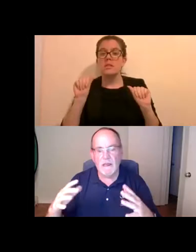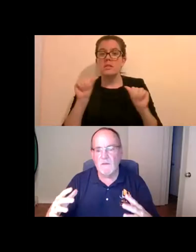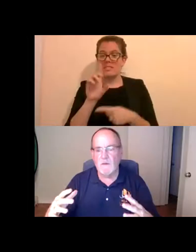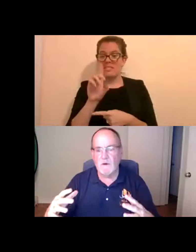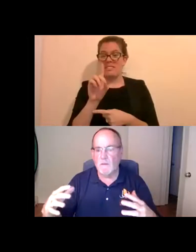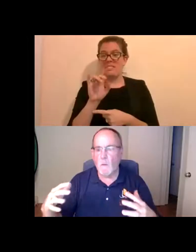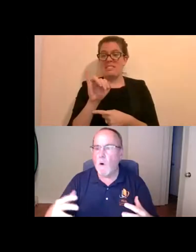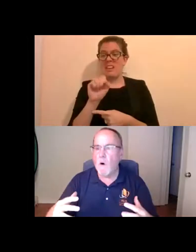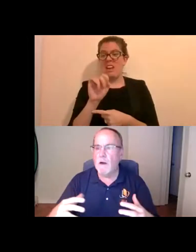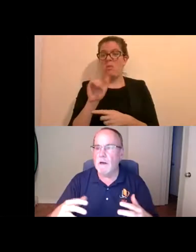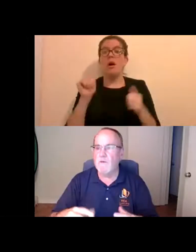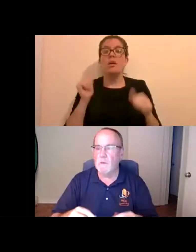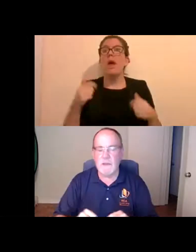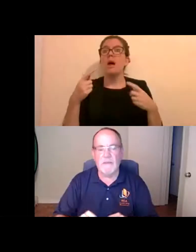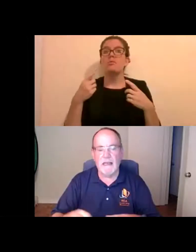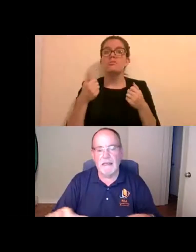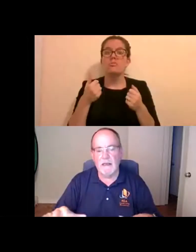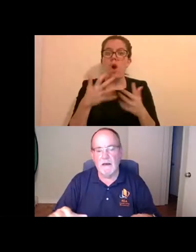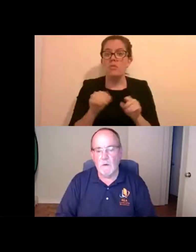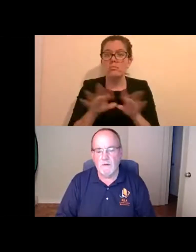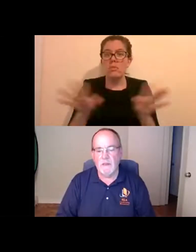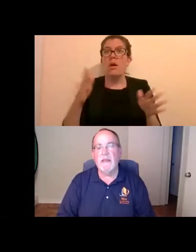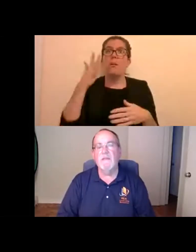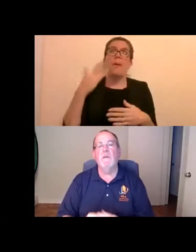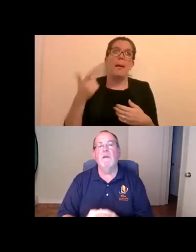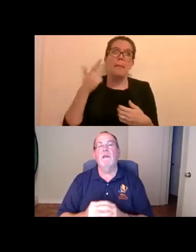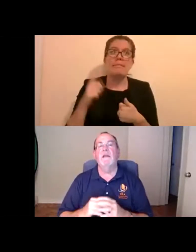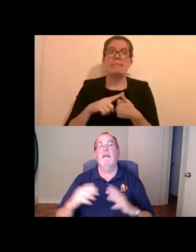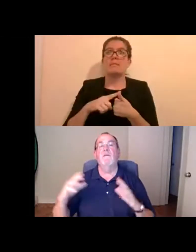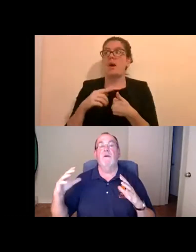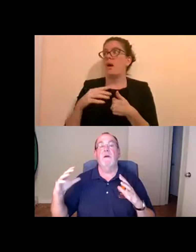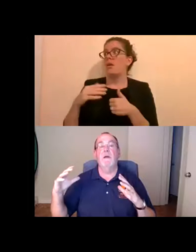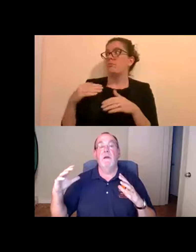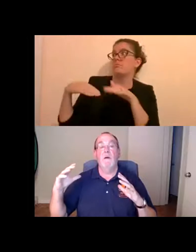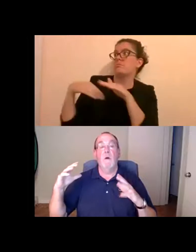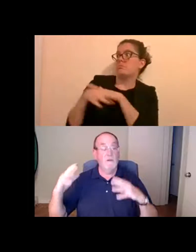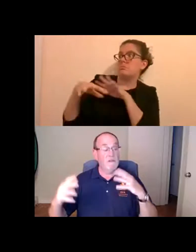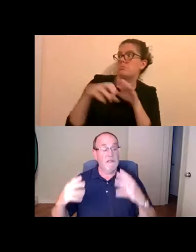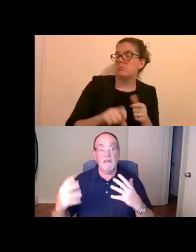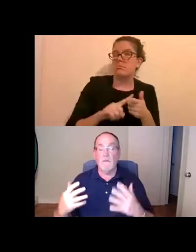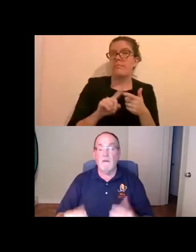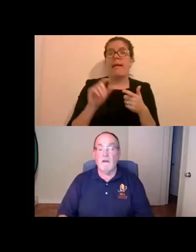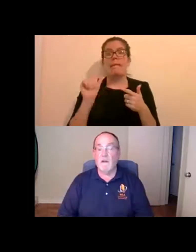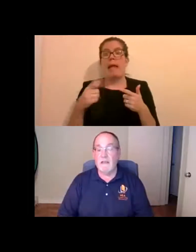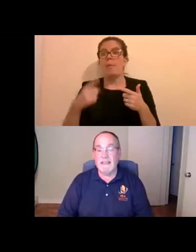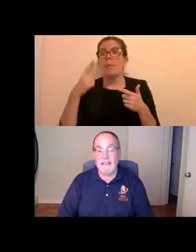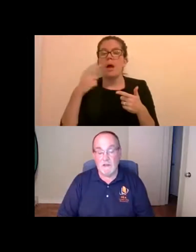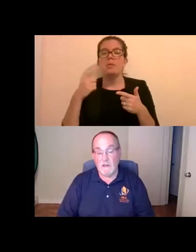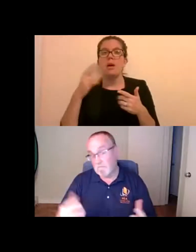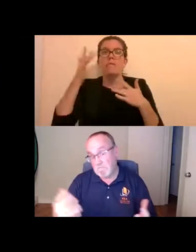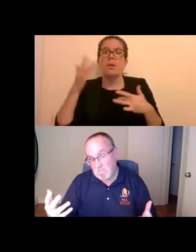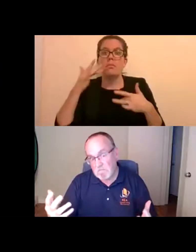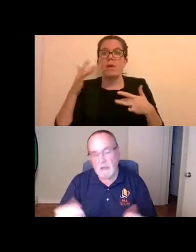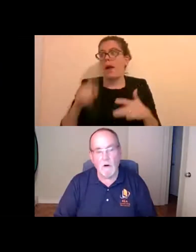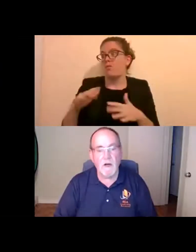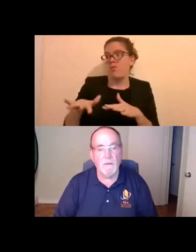famine, it comes from war, it comes from something like that. Well, for the deaf community, it came from what was intended to be very good things,